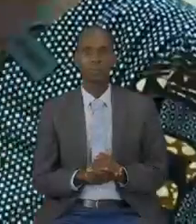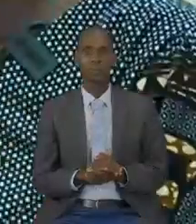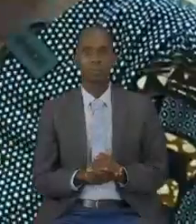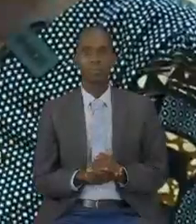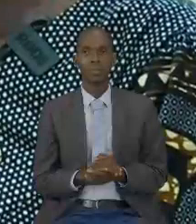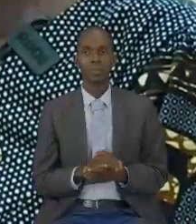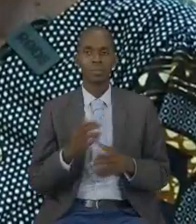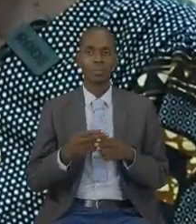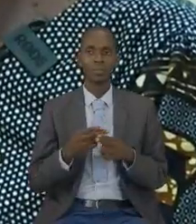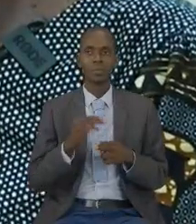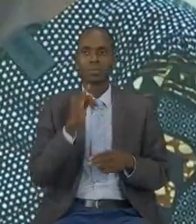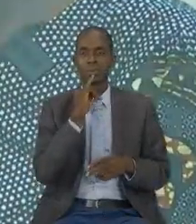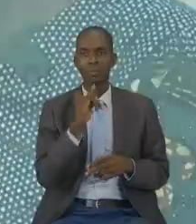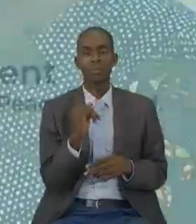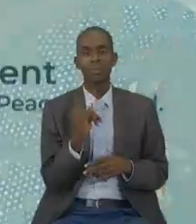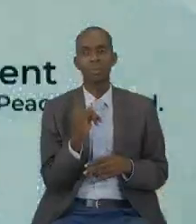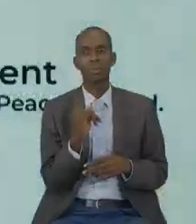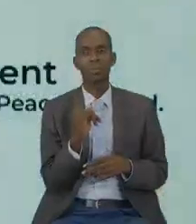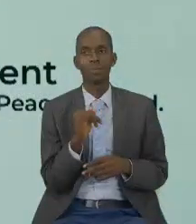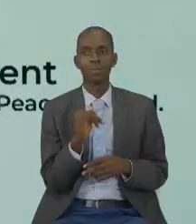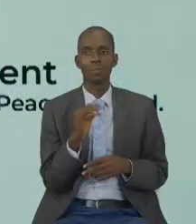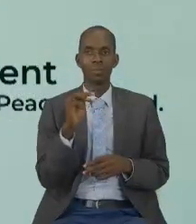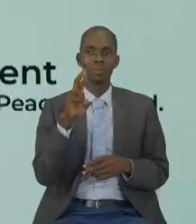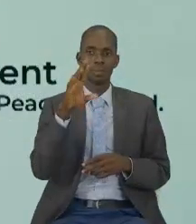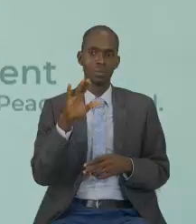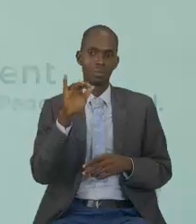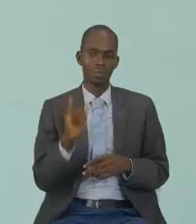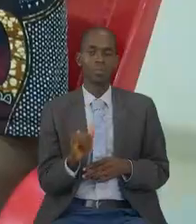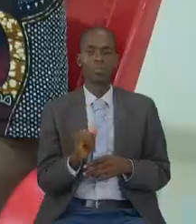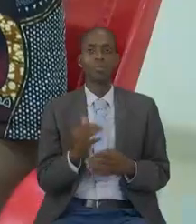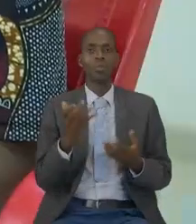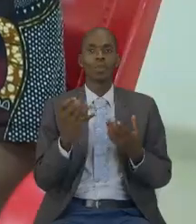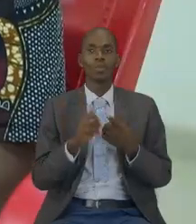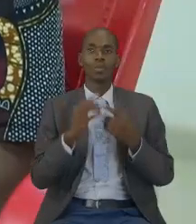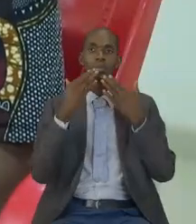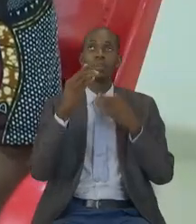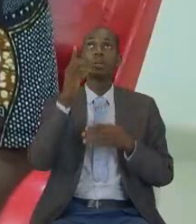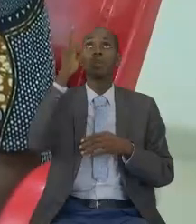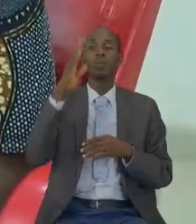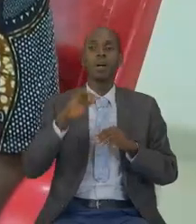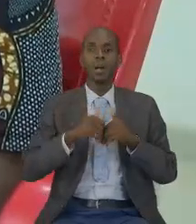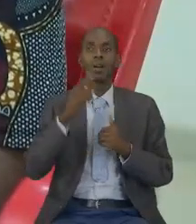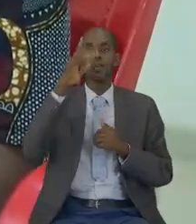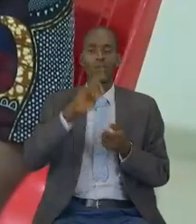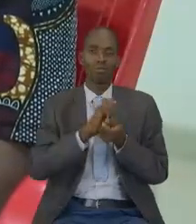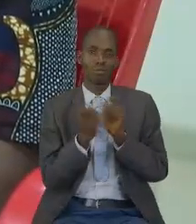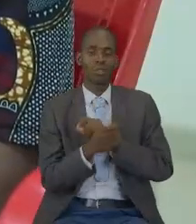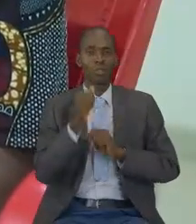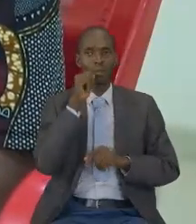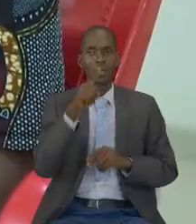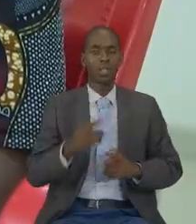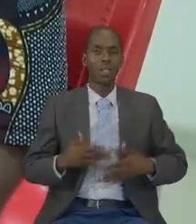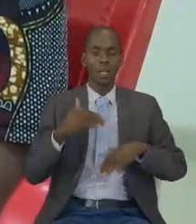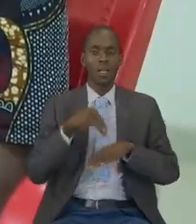My name is Mercy Clement. I want to thank the Lord how God changed my life in the